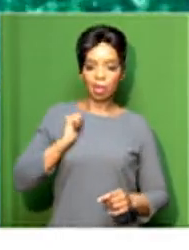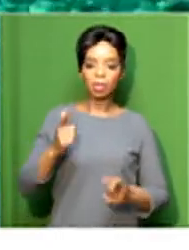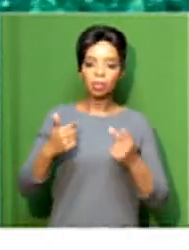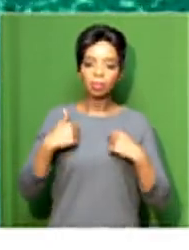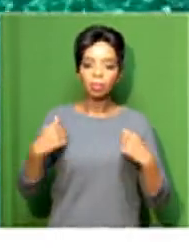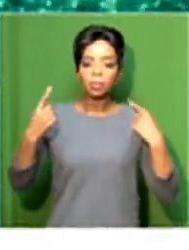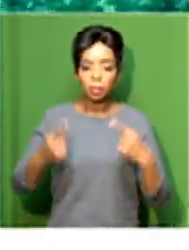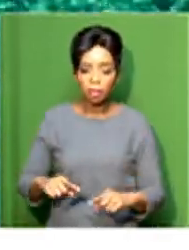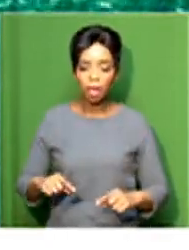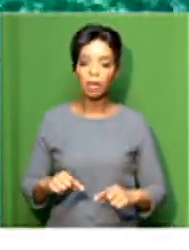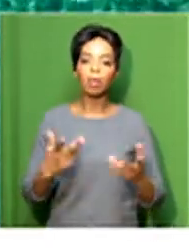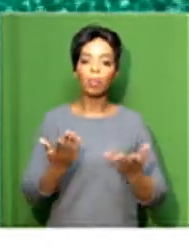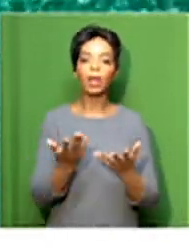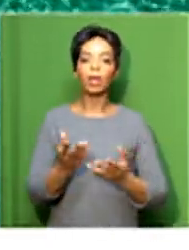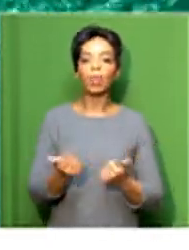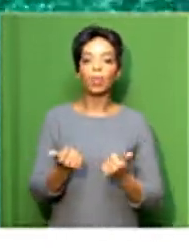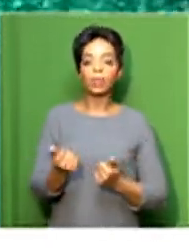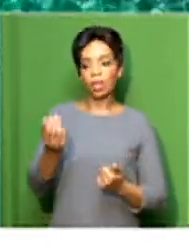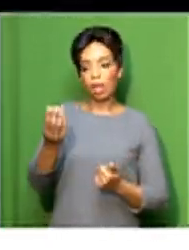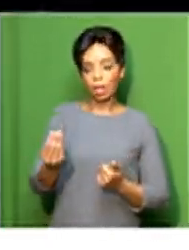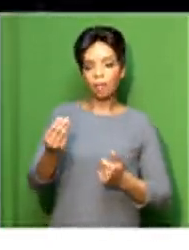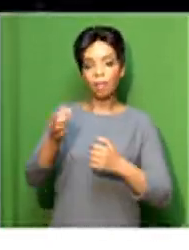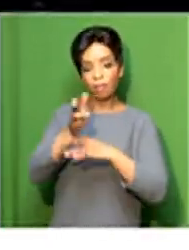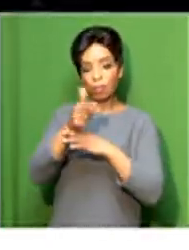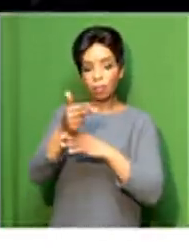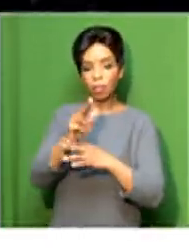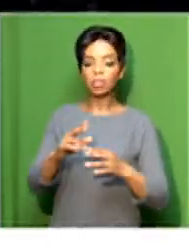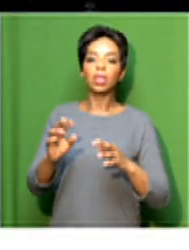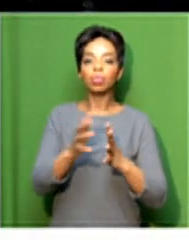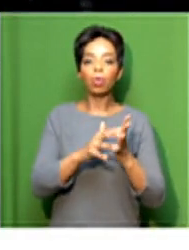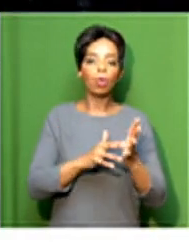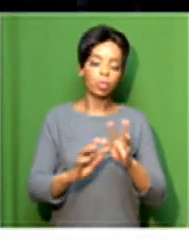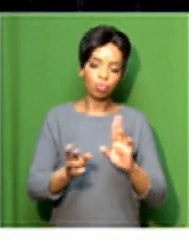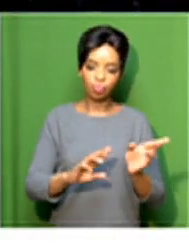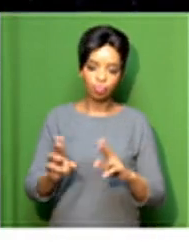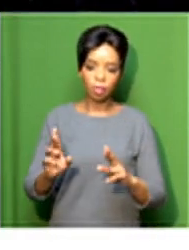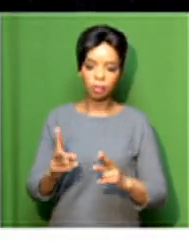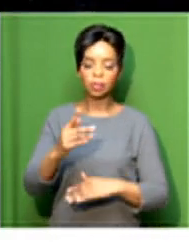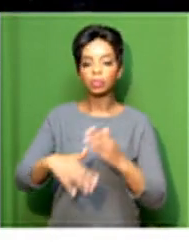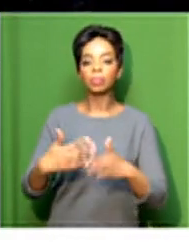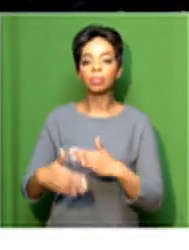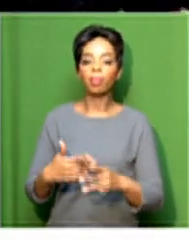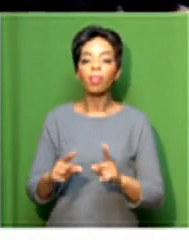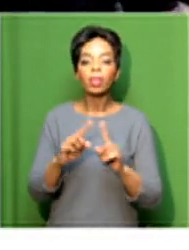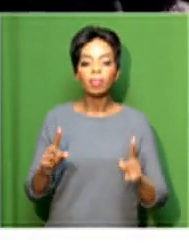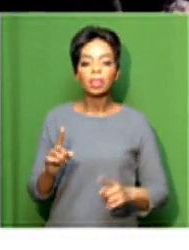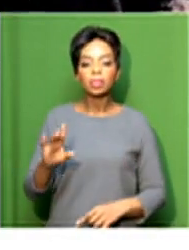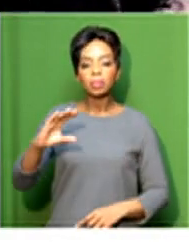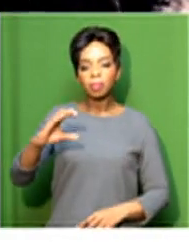incredible library of footage, and the story was ready to be told. But Craig wanted to make this